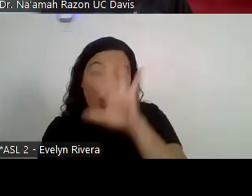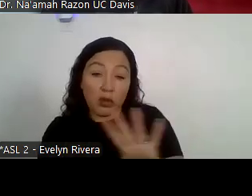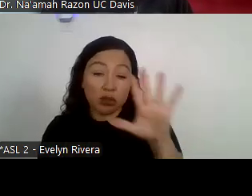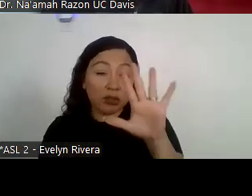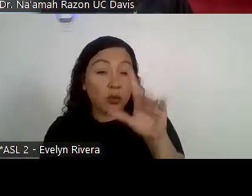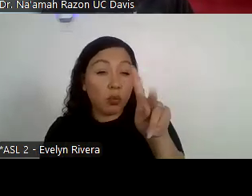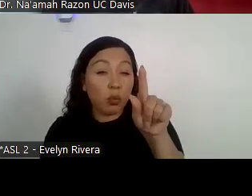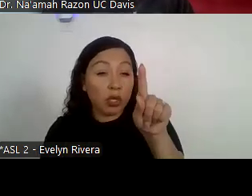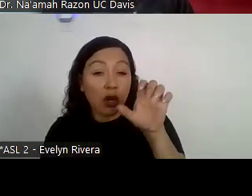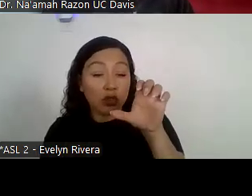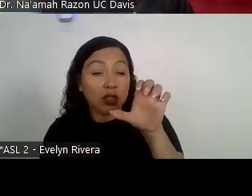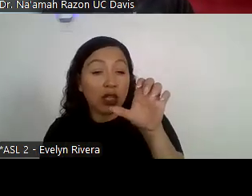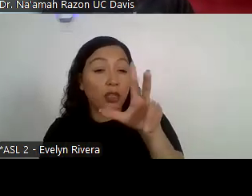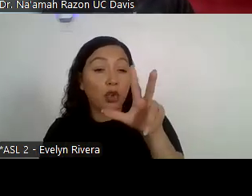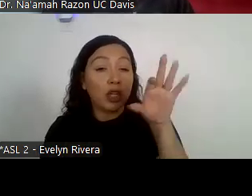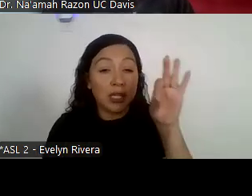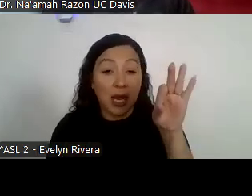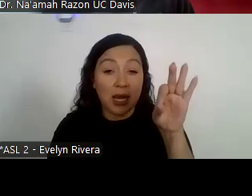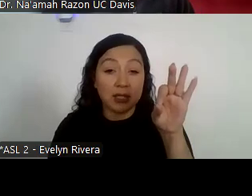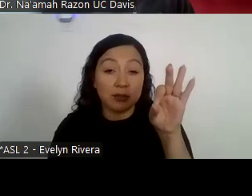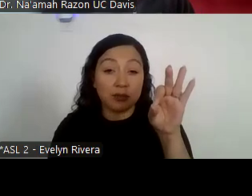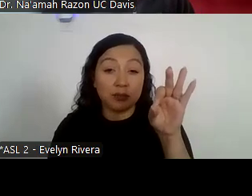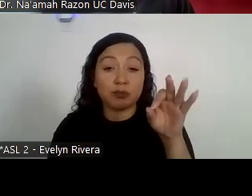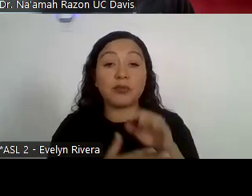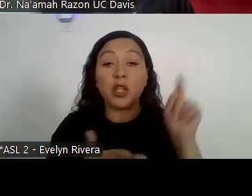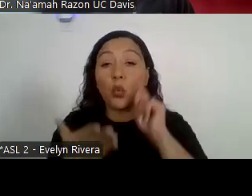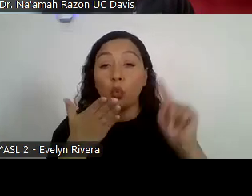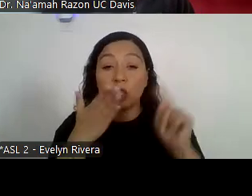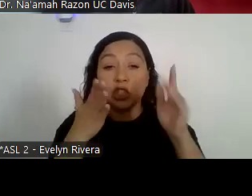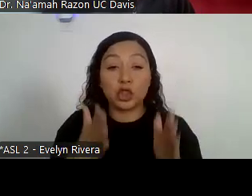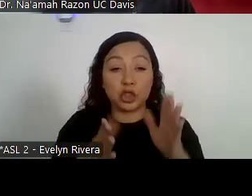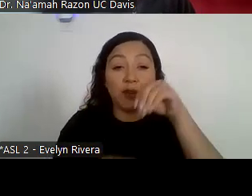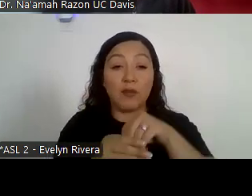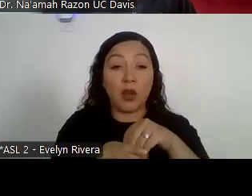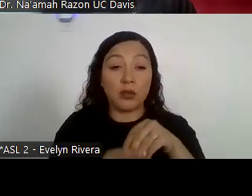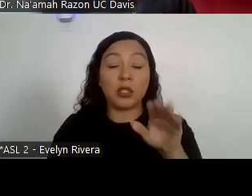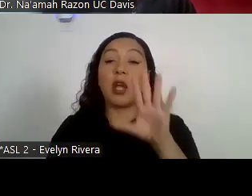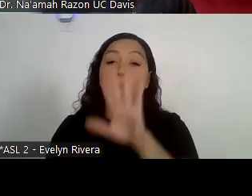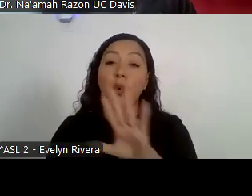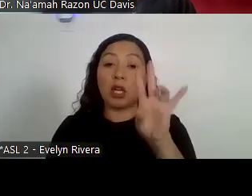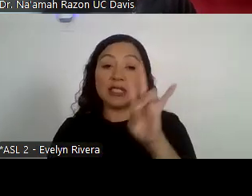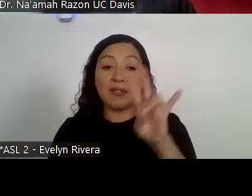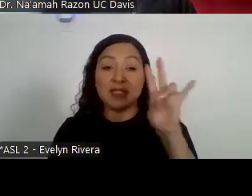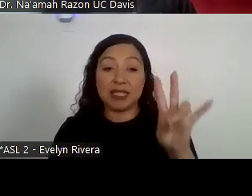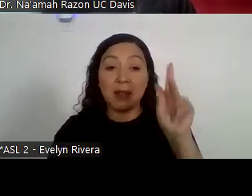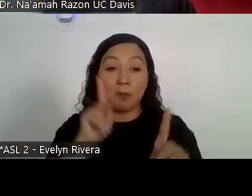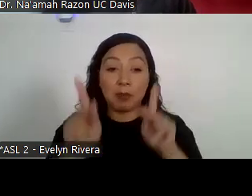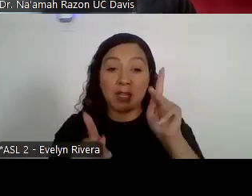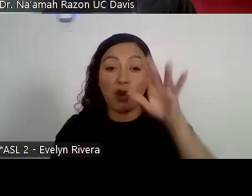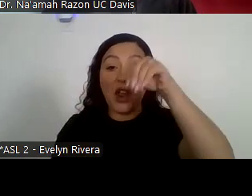participants. 77 of those are in the organizational health and policy category, and 62